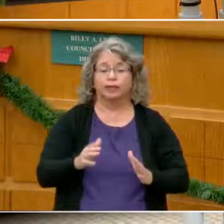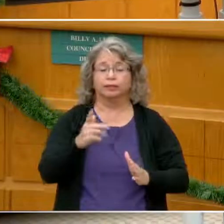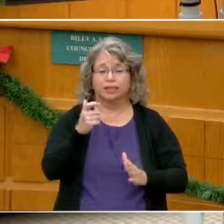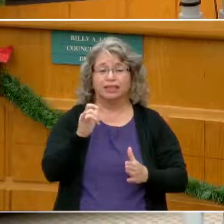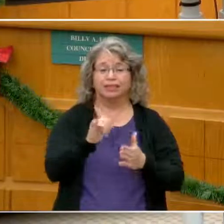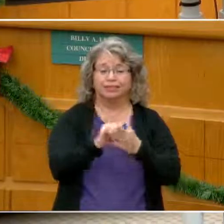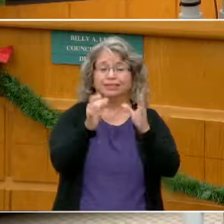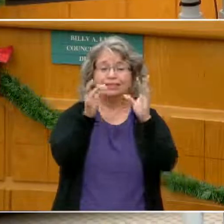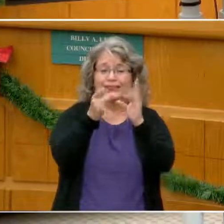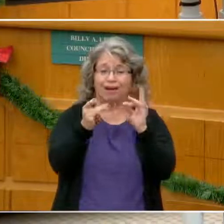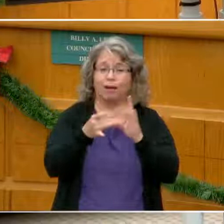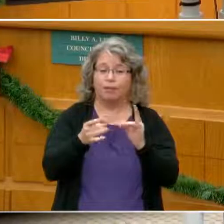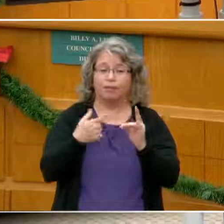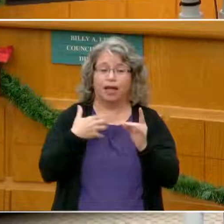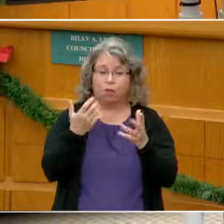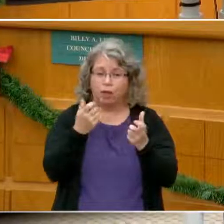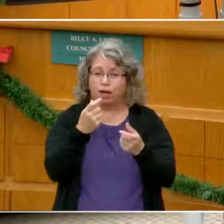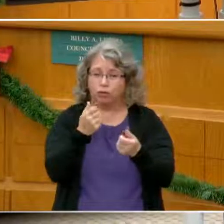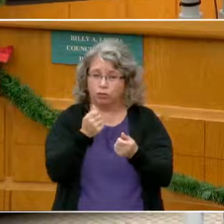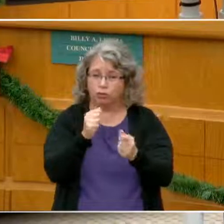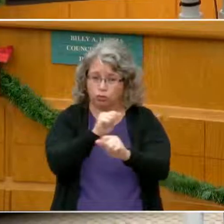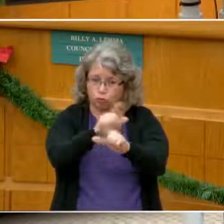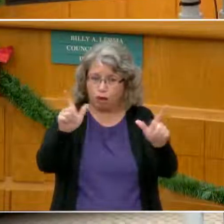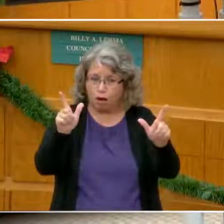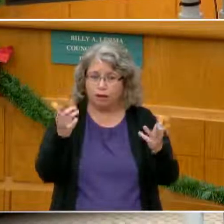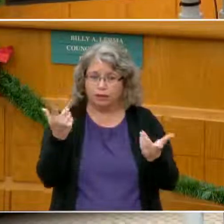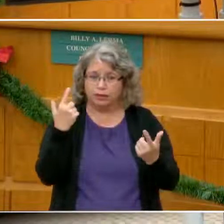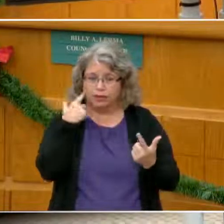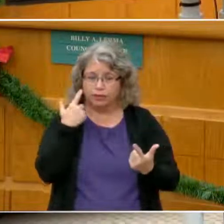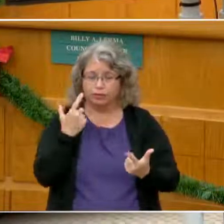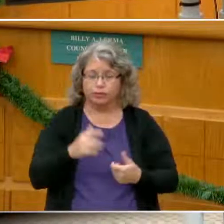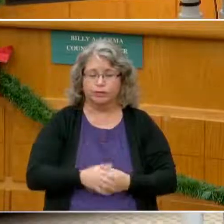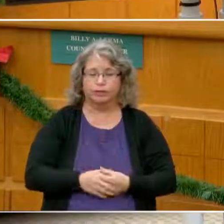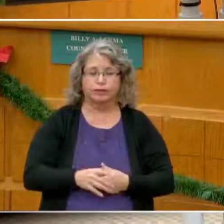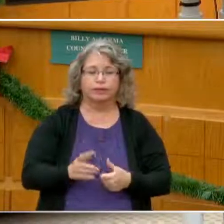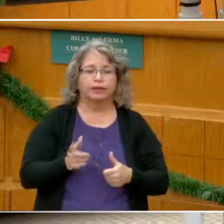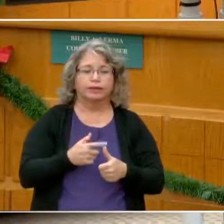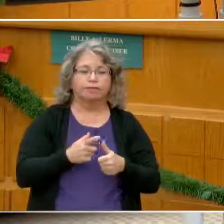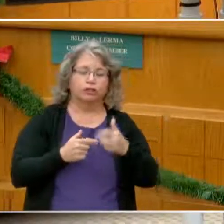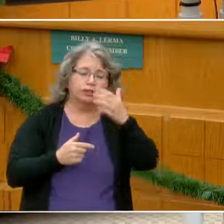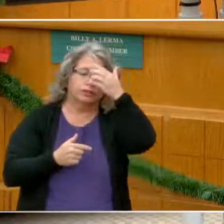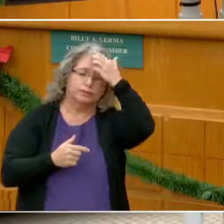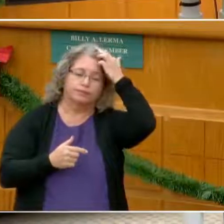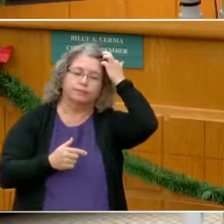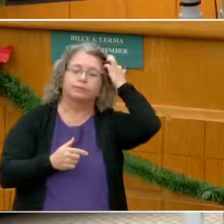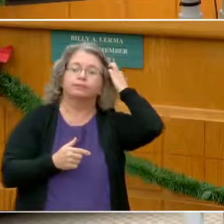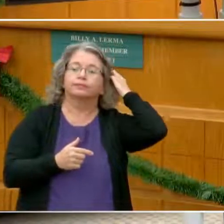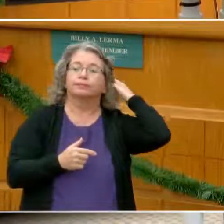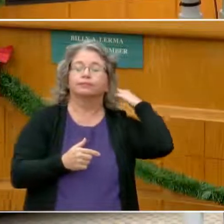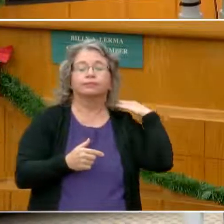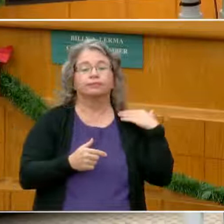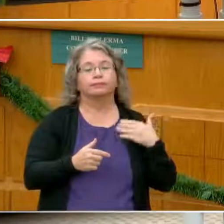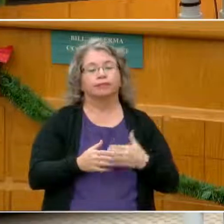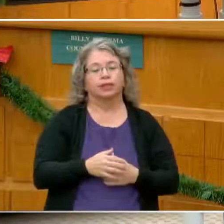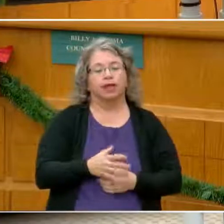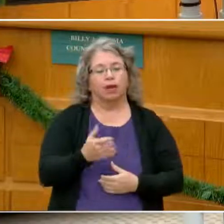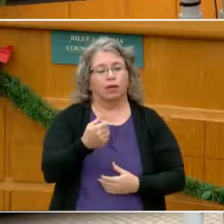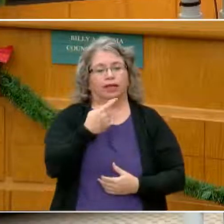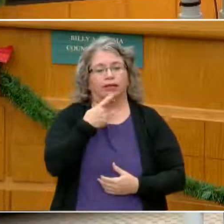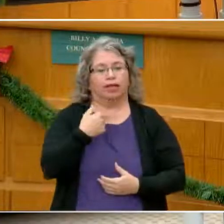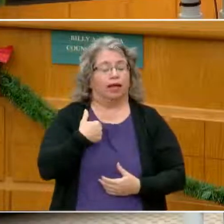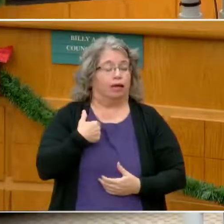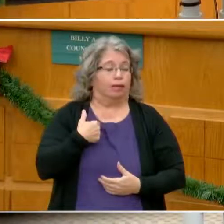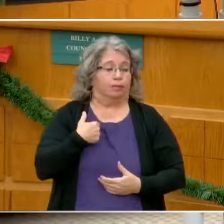comments that I want you all to hear as well. First, let me just remark that I'm so proud and